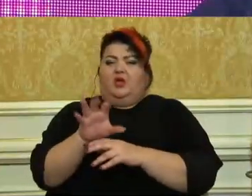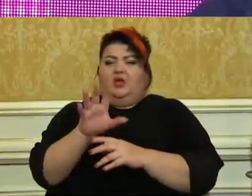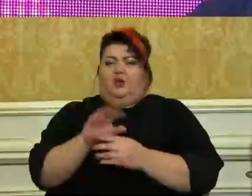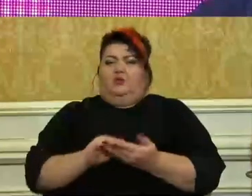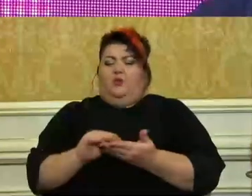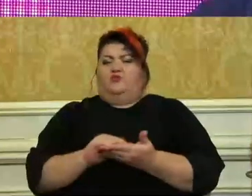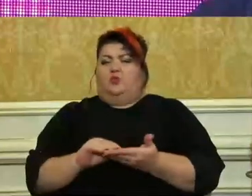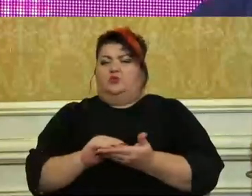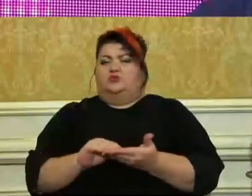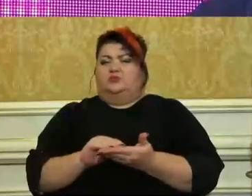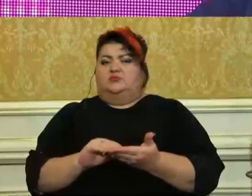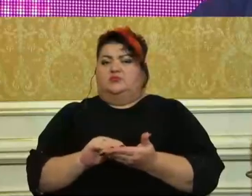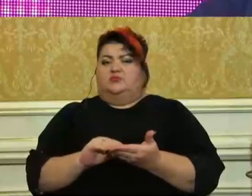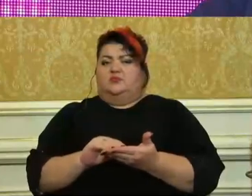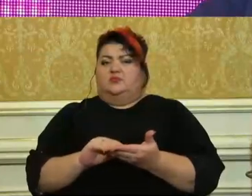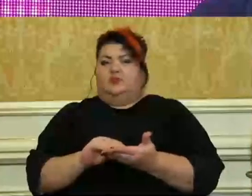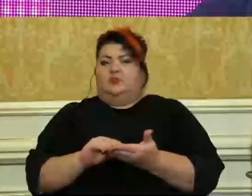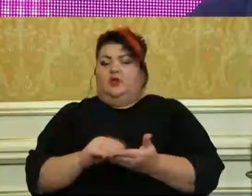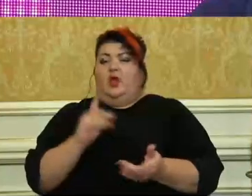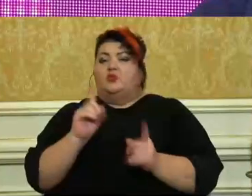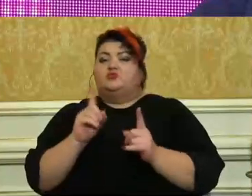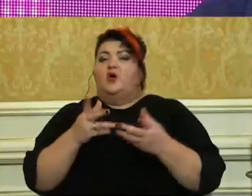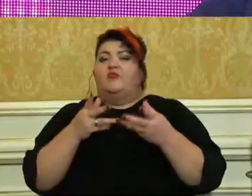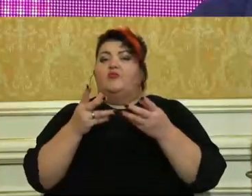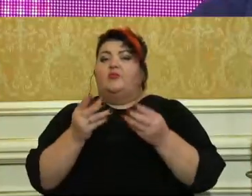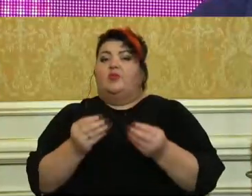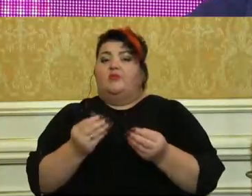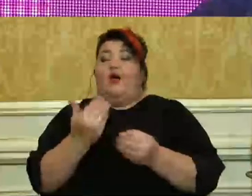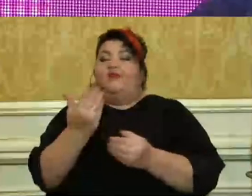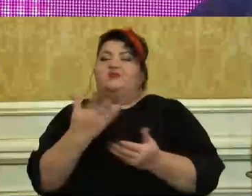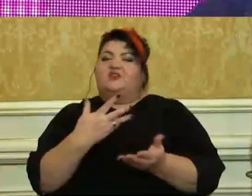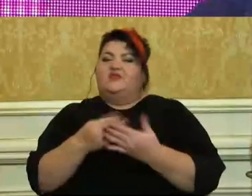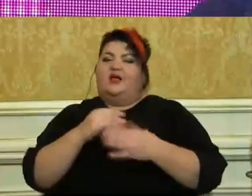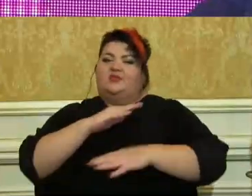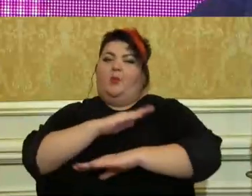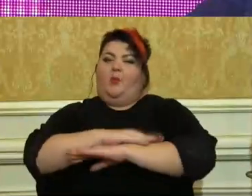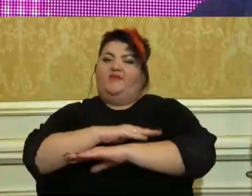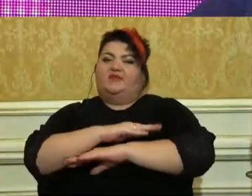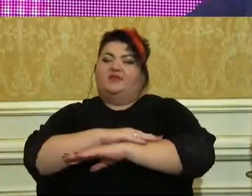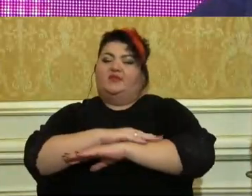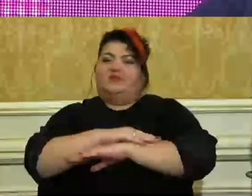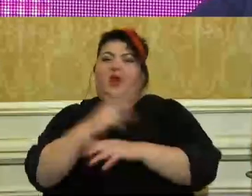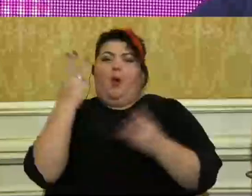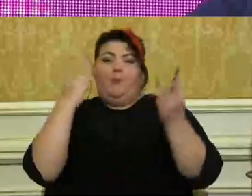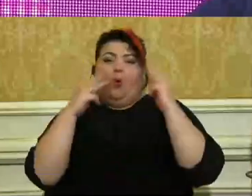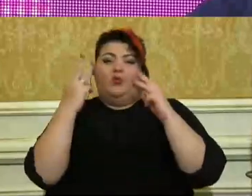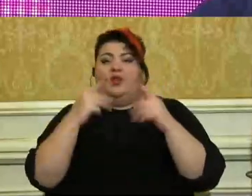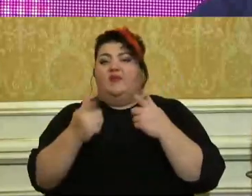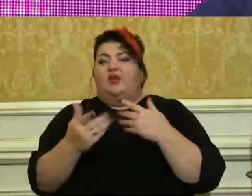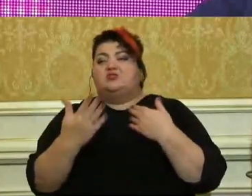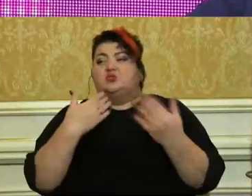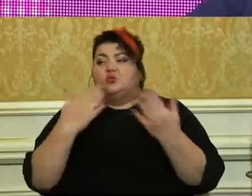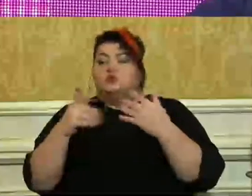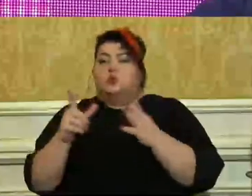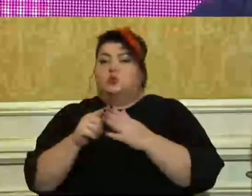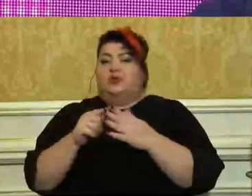you're repeatedly talking to them with some advices. What is your own behavior?